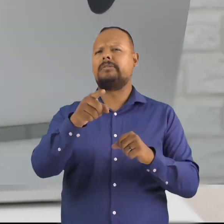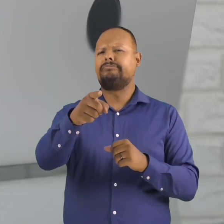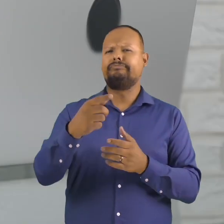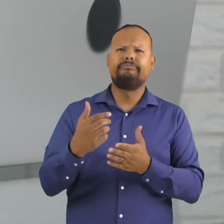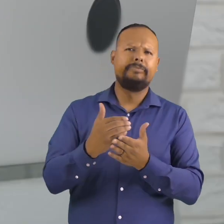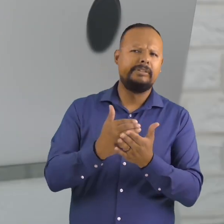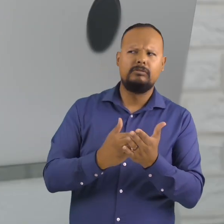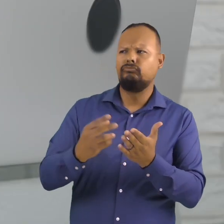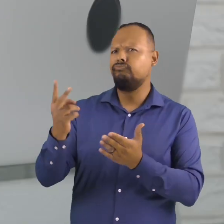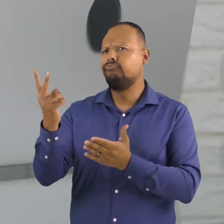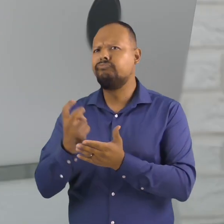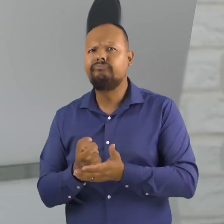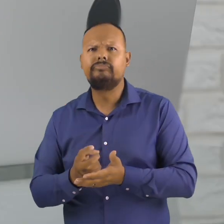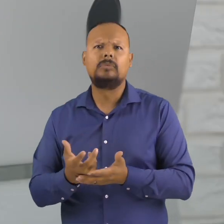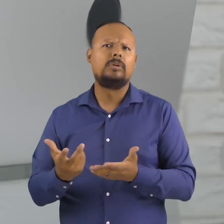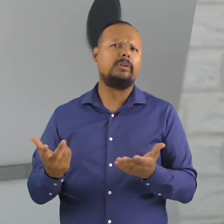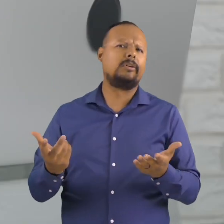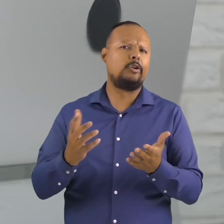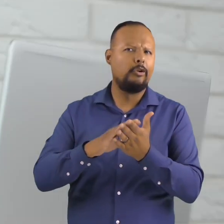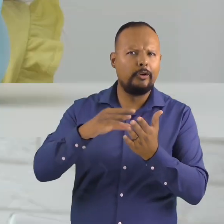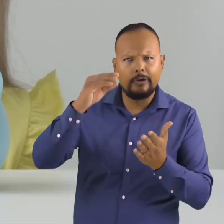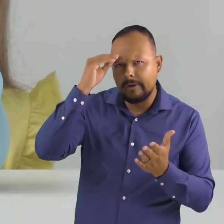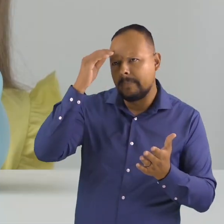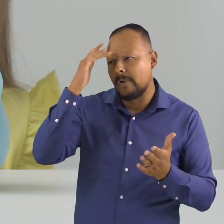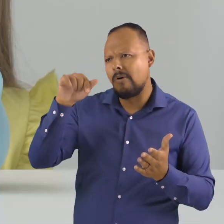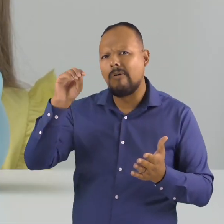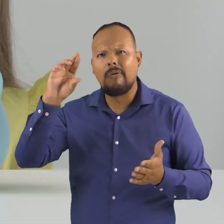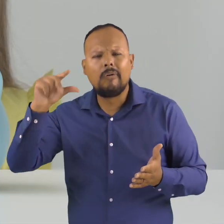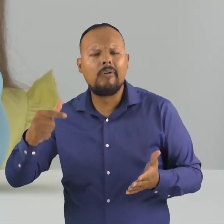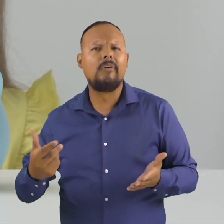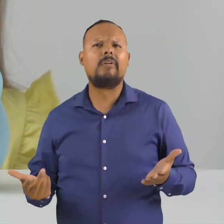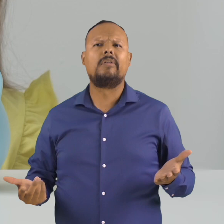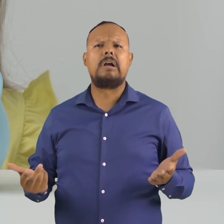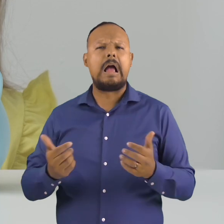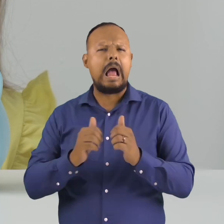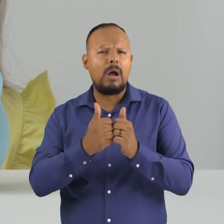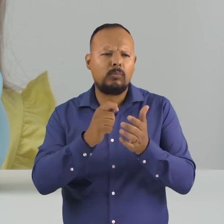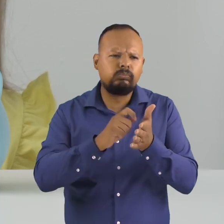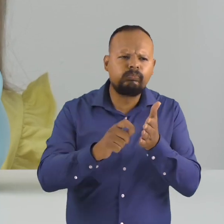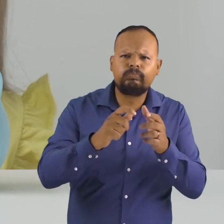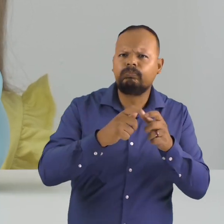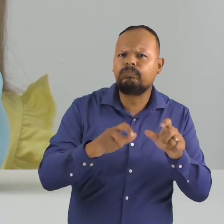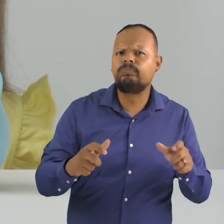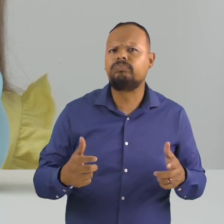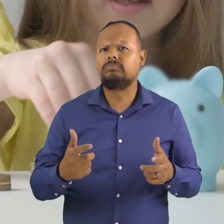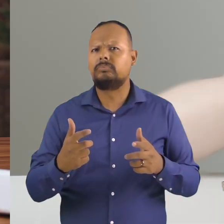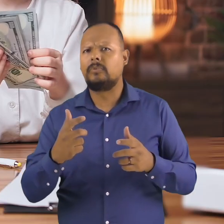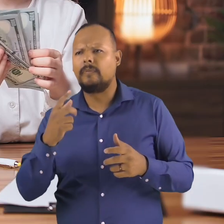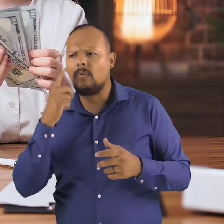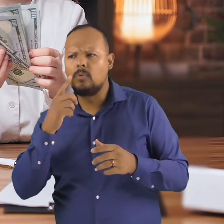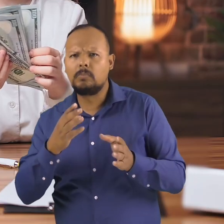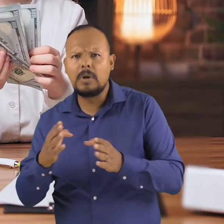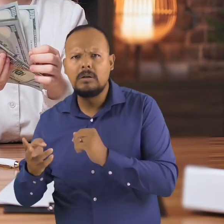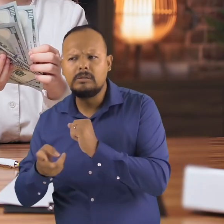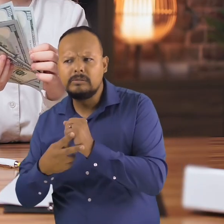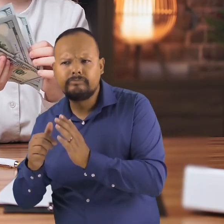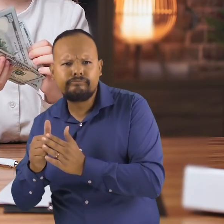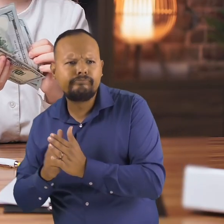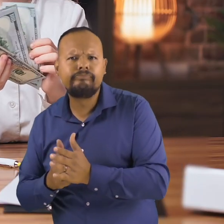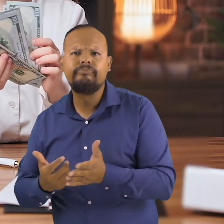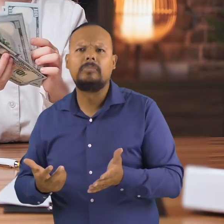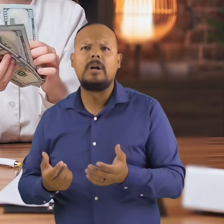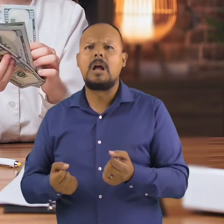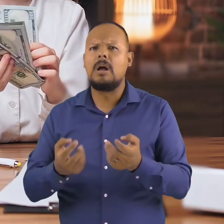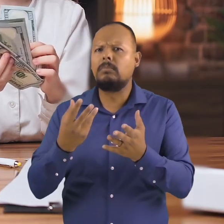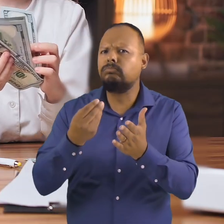You can practice writing your own check and making a plan for your savings account. How much money would